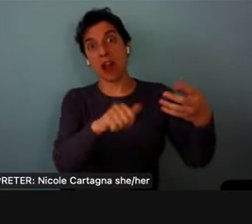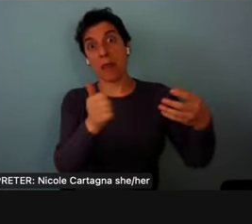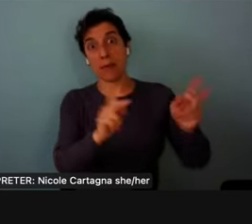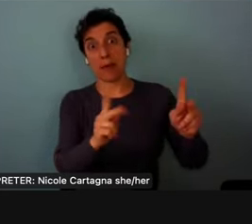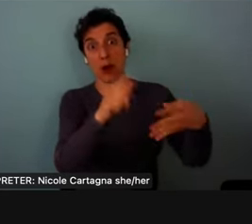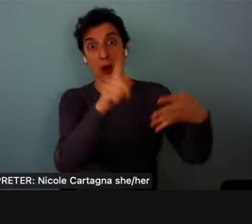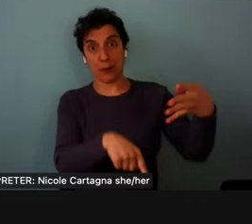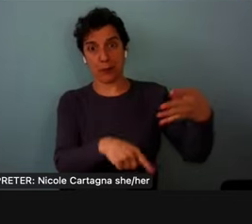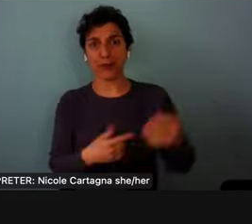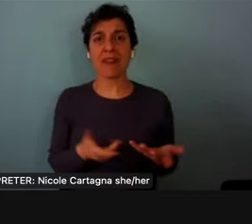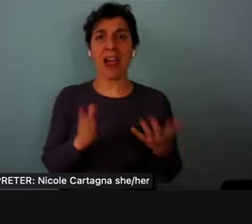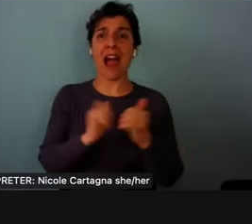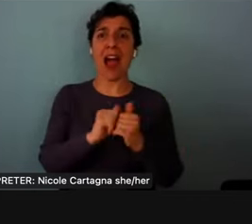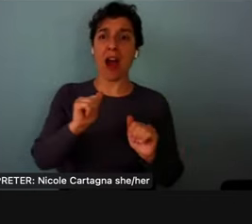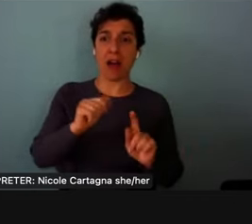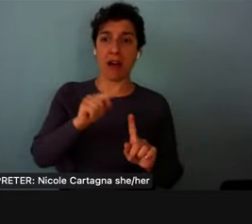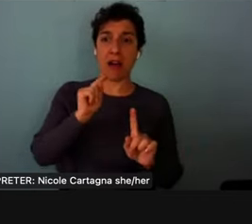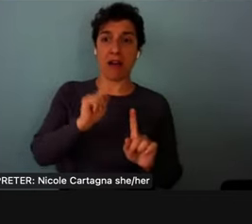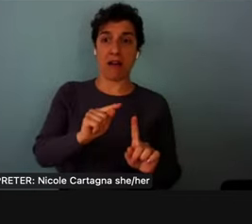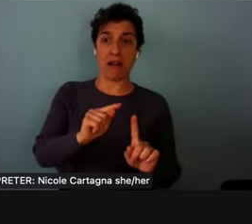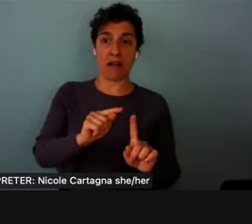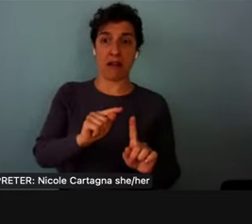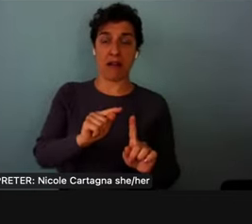So how does Peng's relaxed mean field model